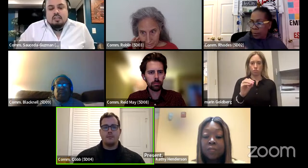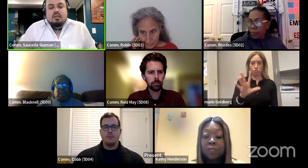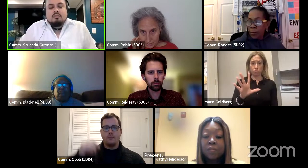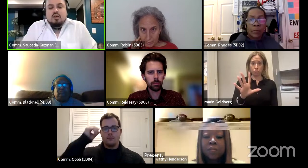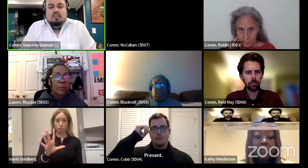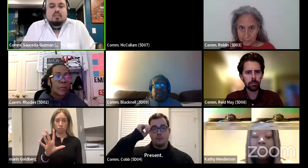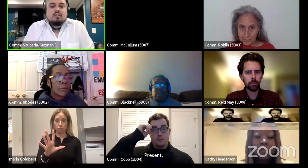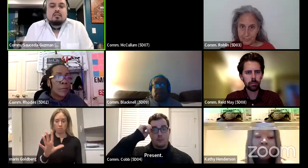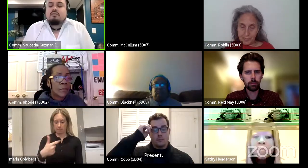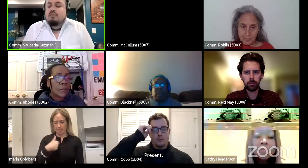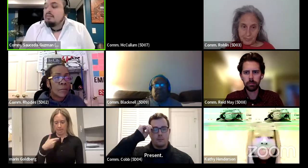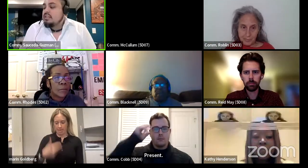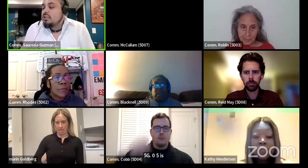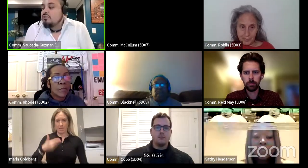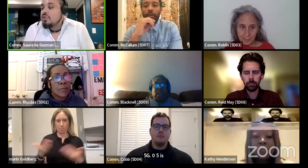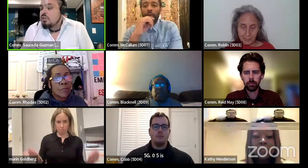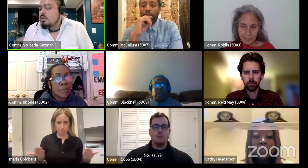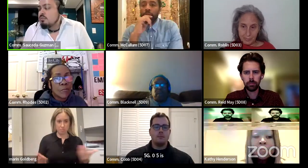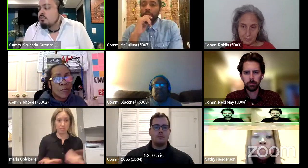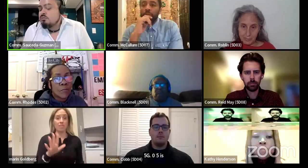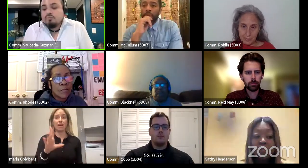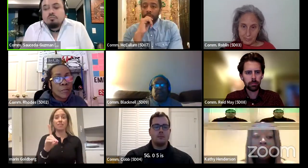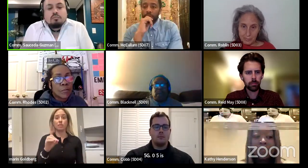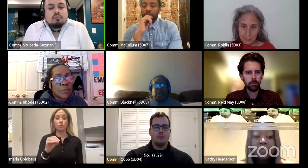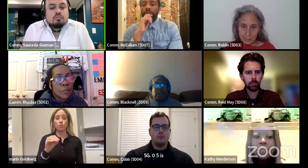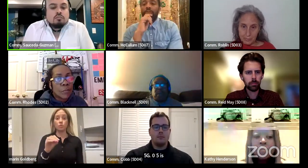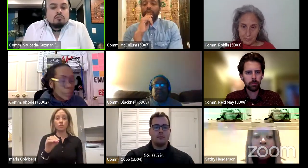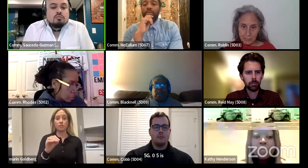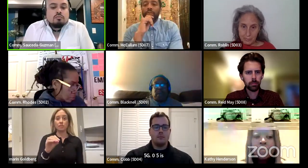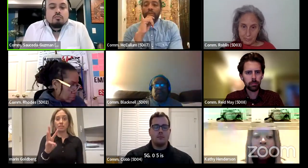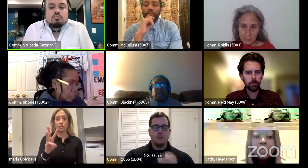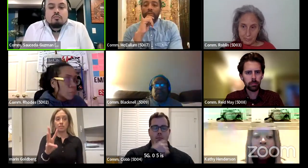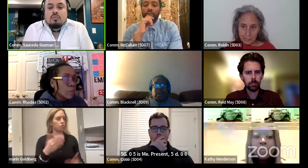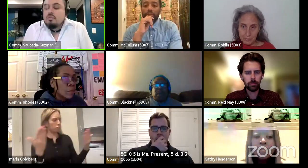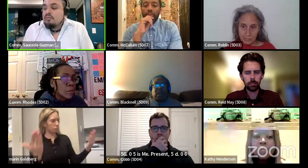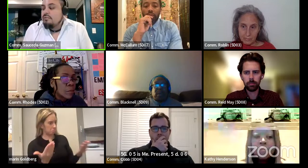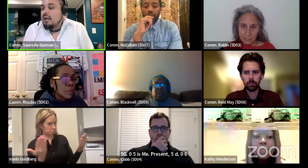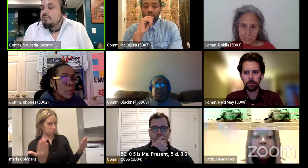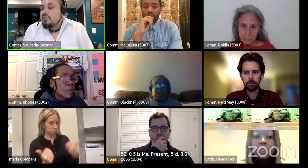5D05 is me, present. 5D06. Present.